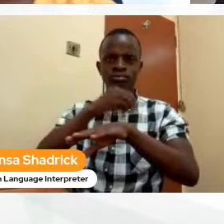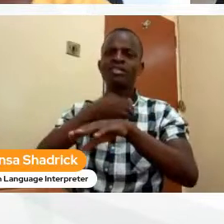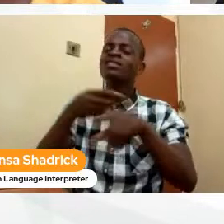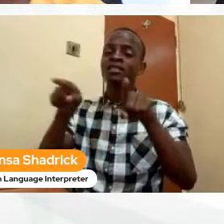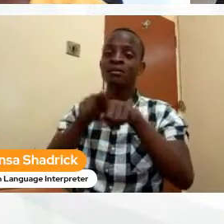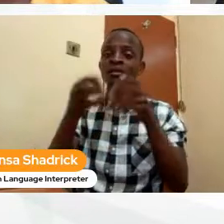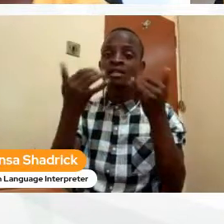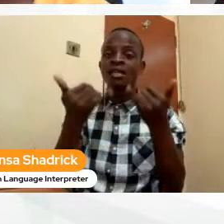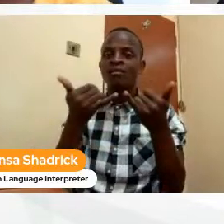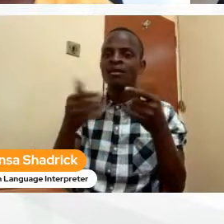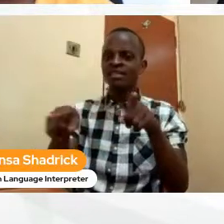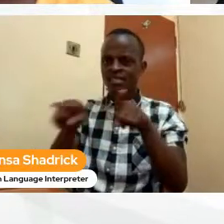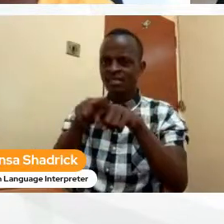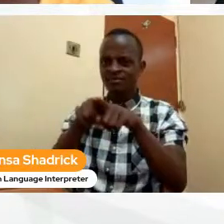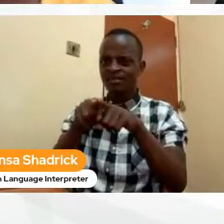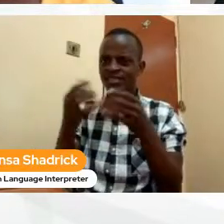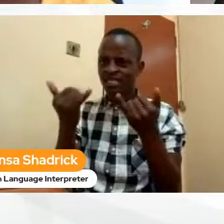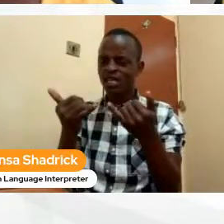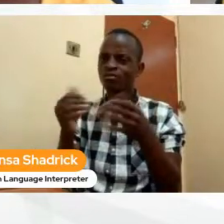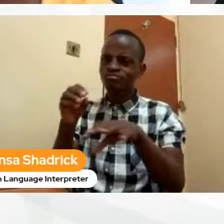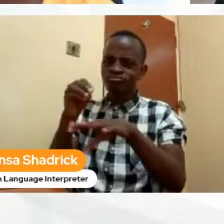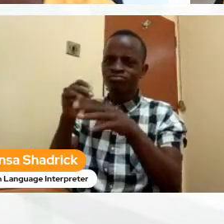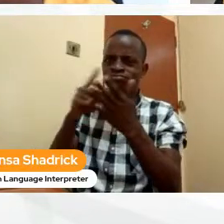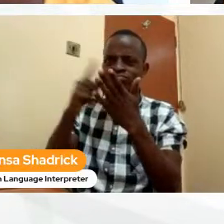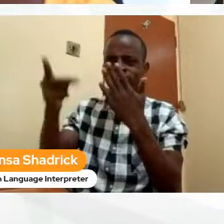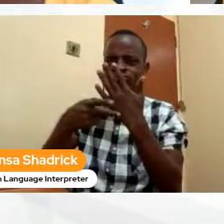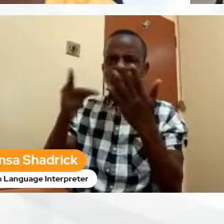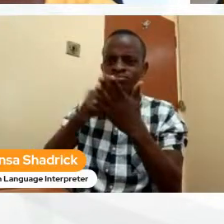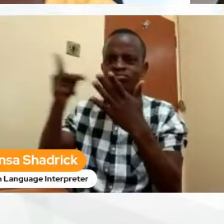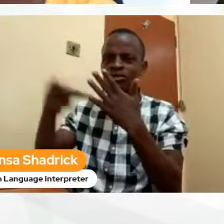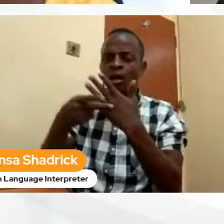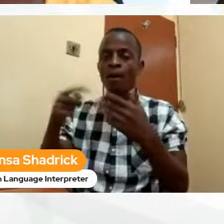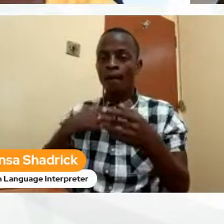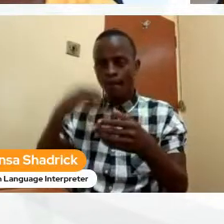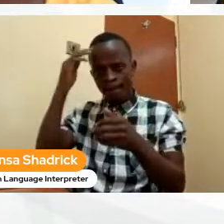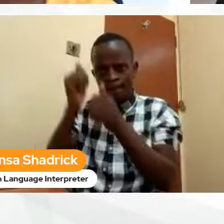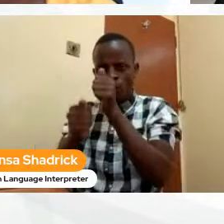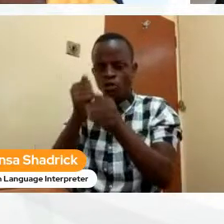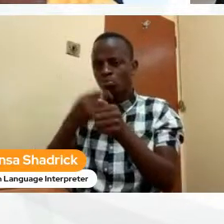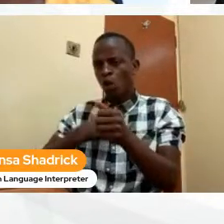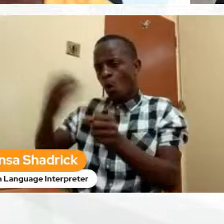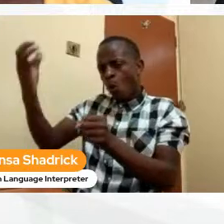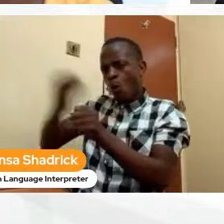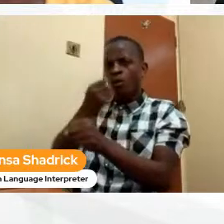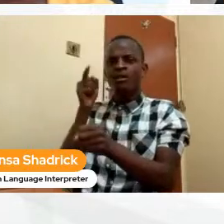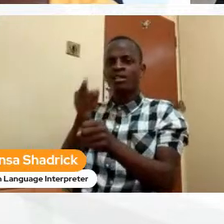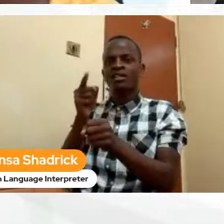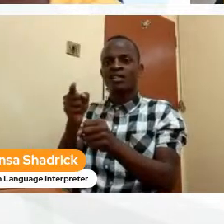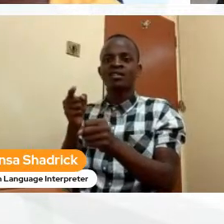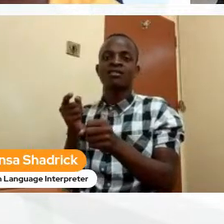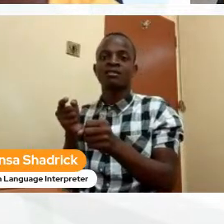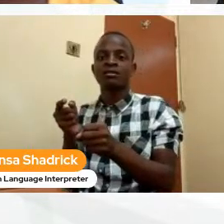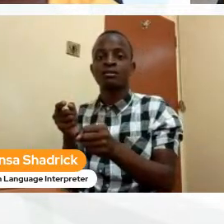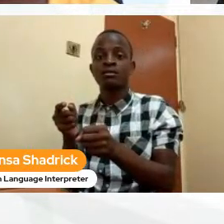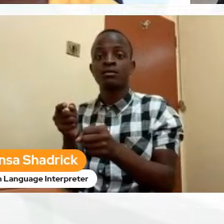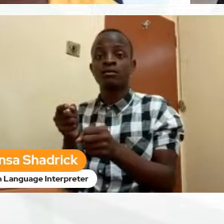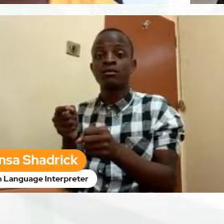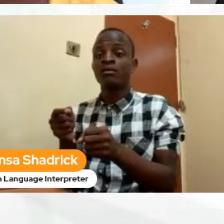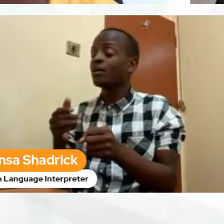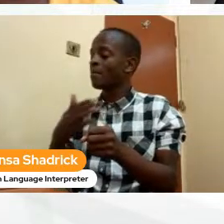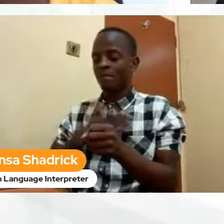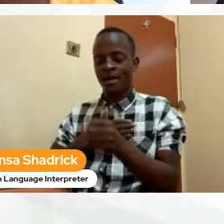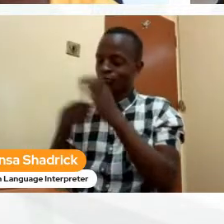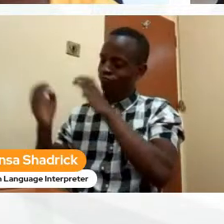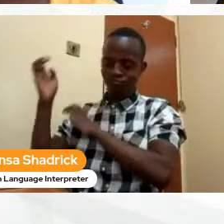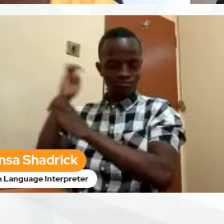there's still some programs that I'm still doing out of the award that I received. Yeah, and my experience with this award,